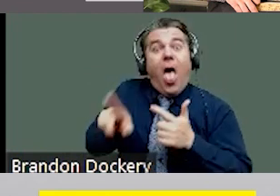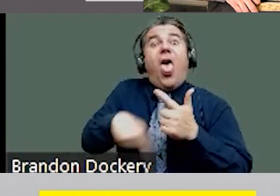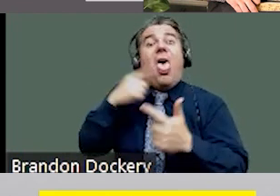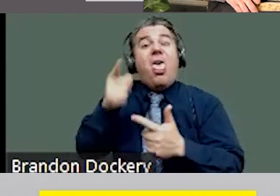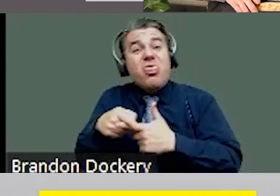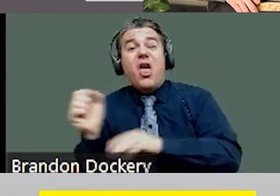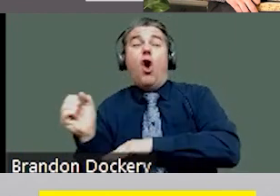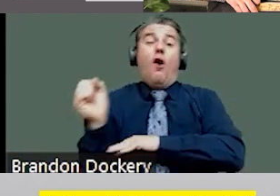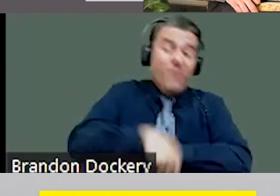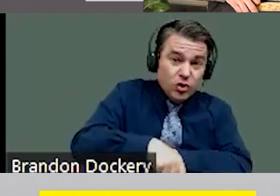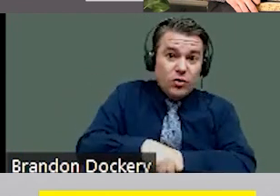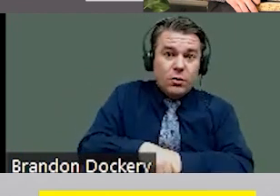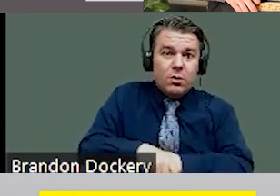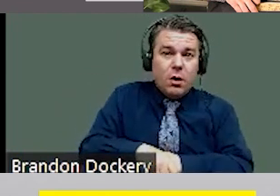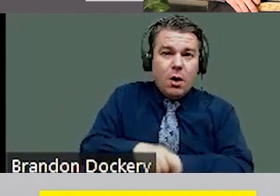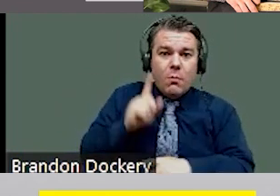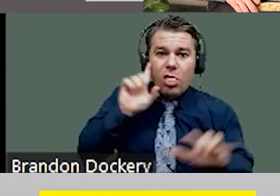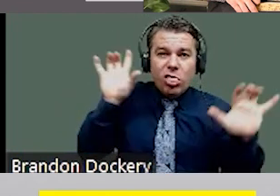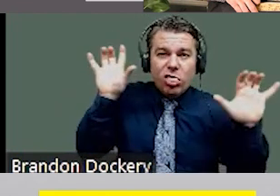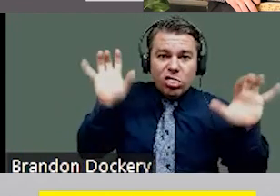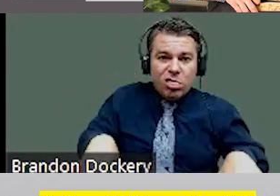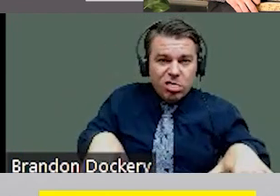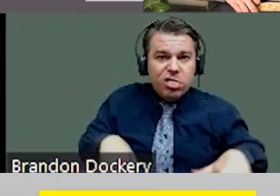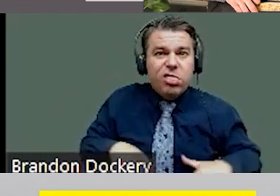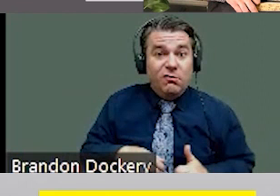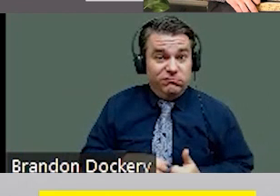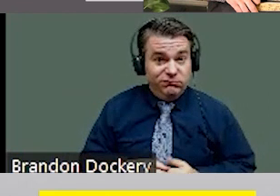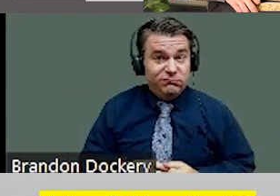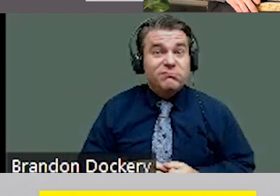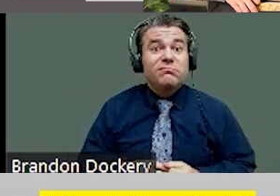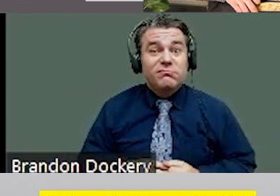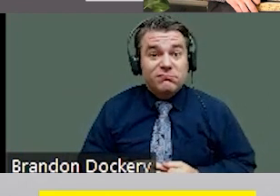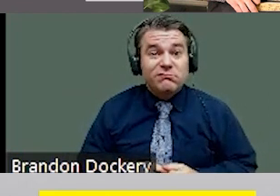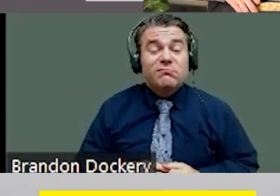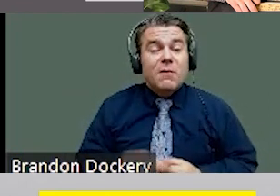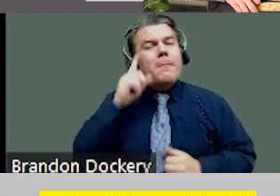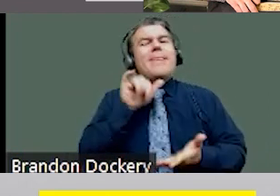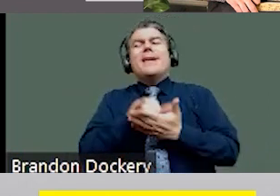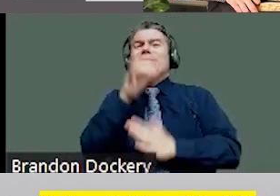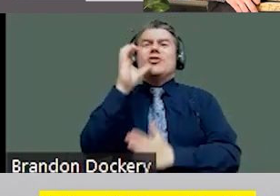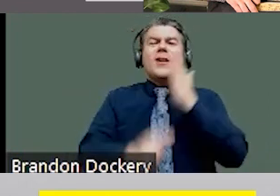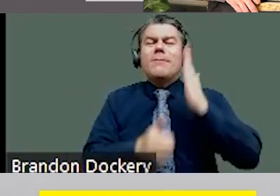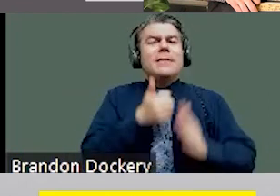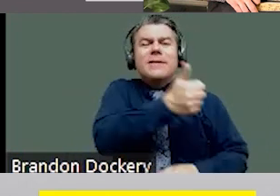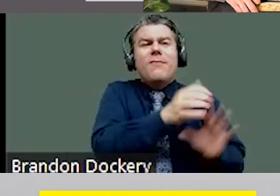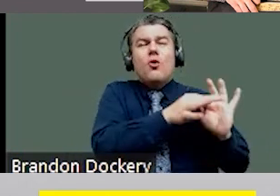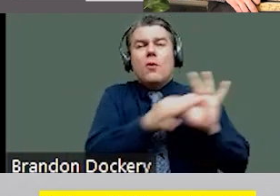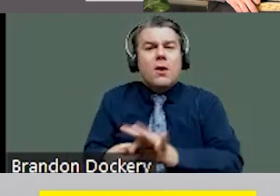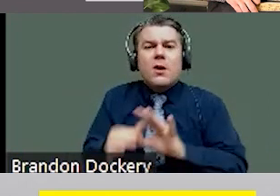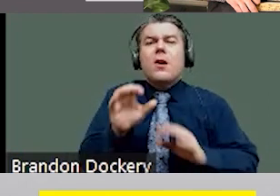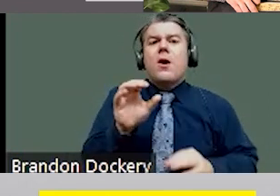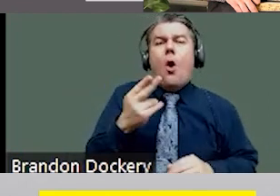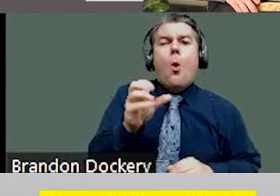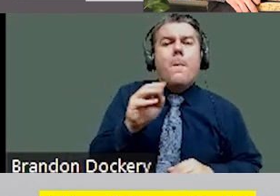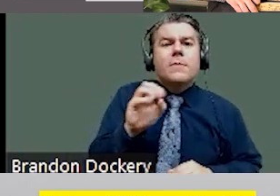overturned was really stunning to me. And because that chapter is really related to